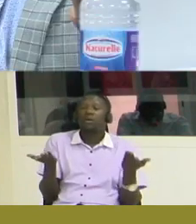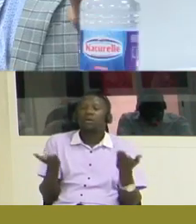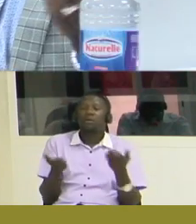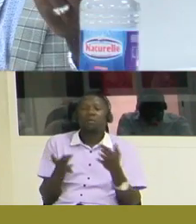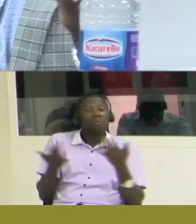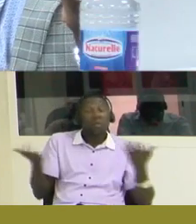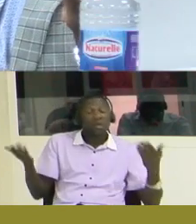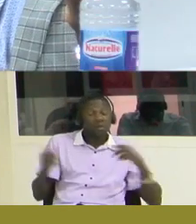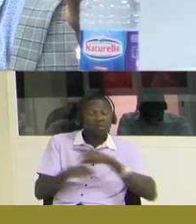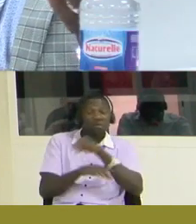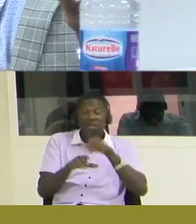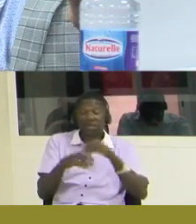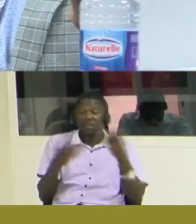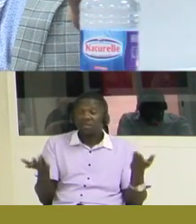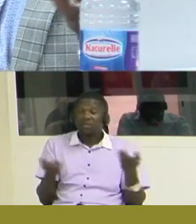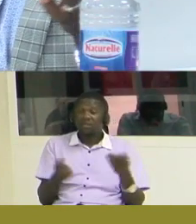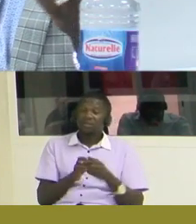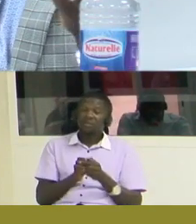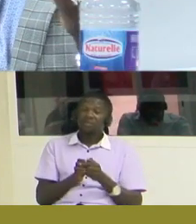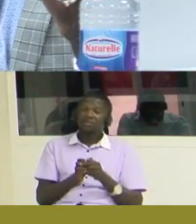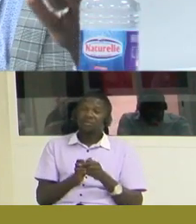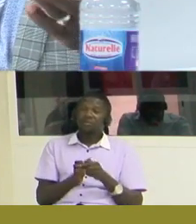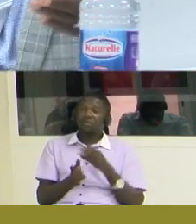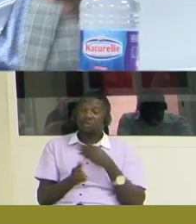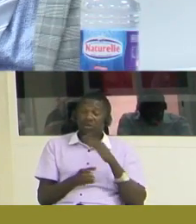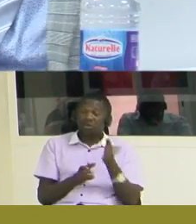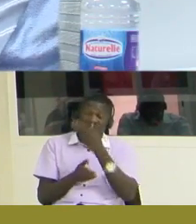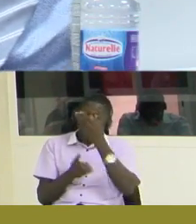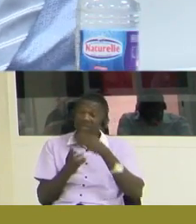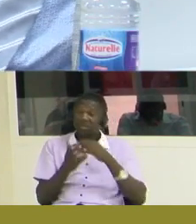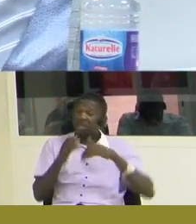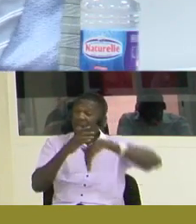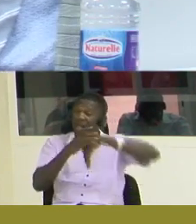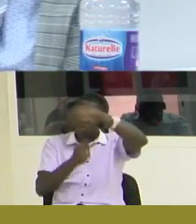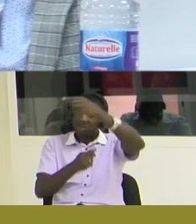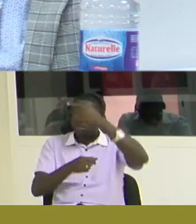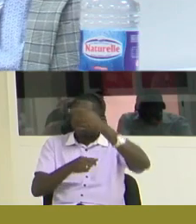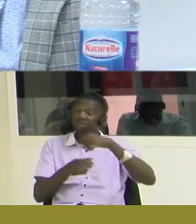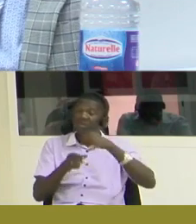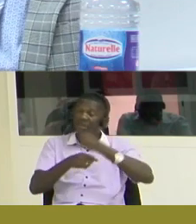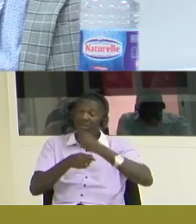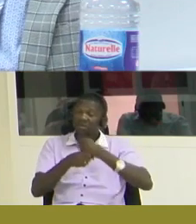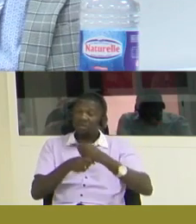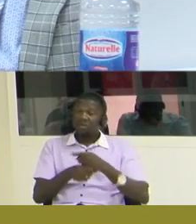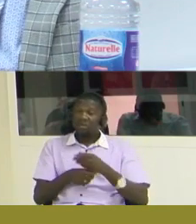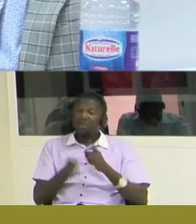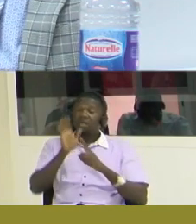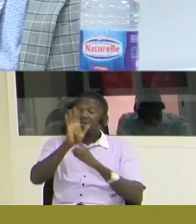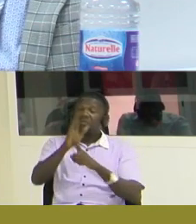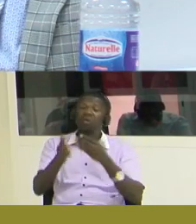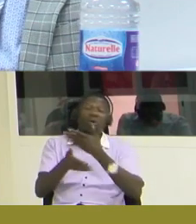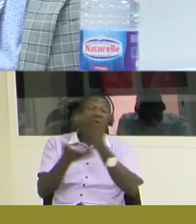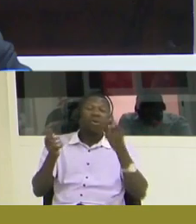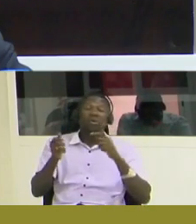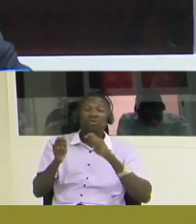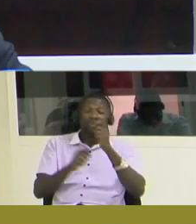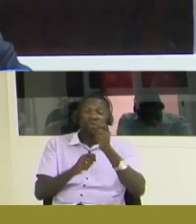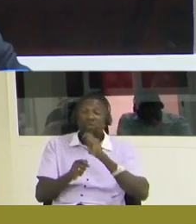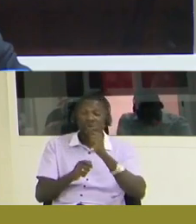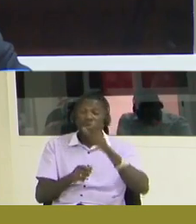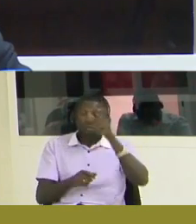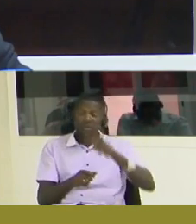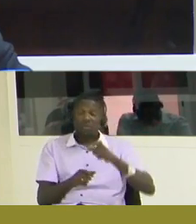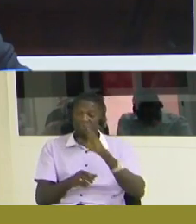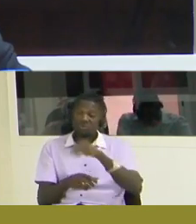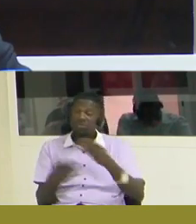where where would I go you can go into exile like all our journalists did hmm so who